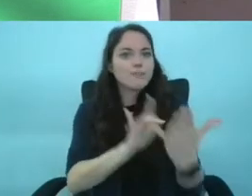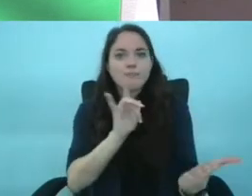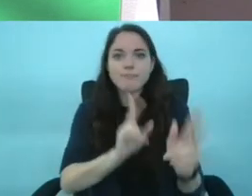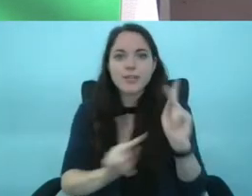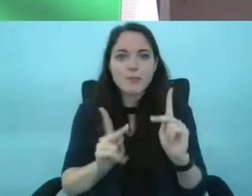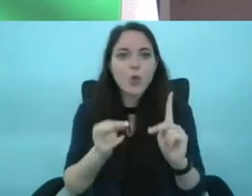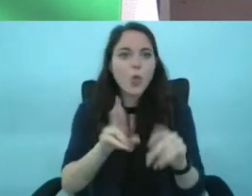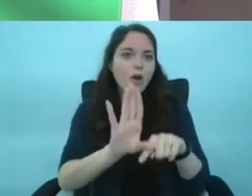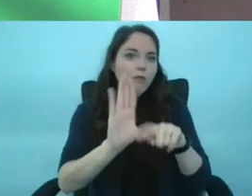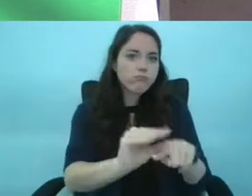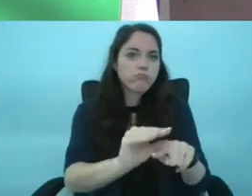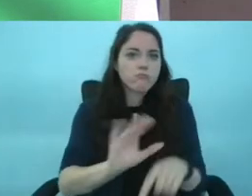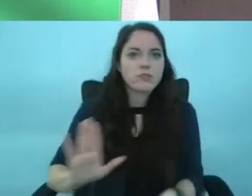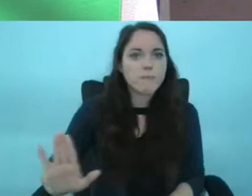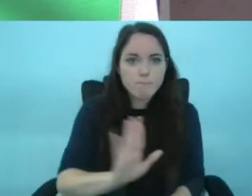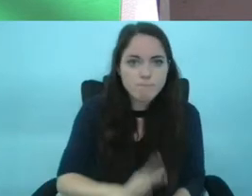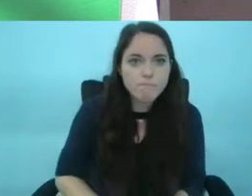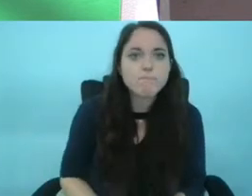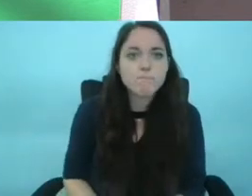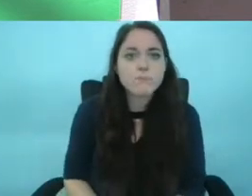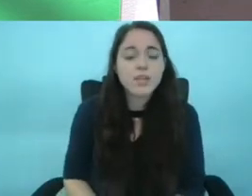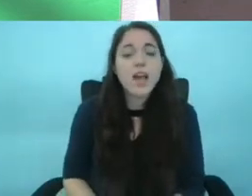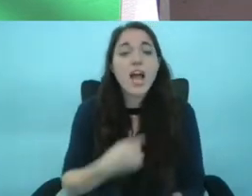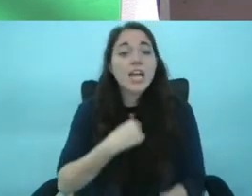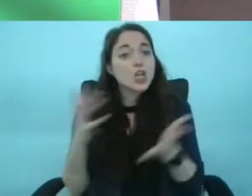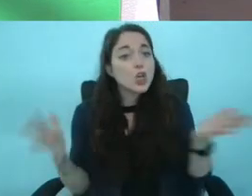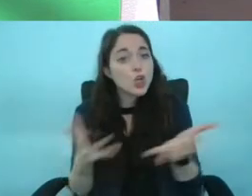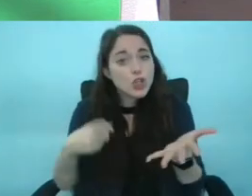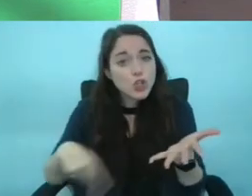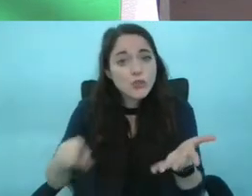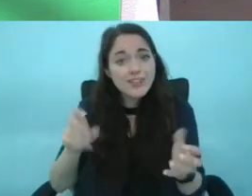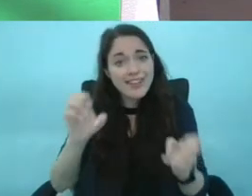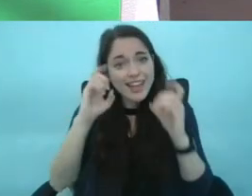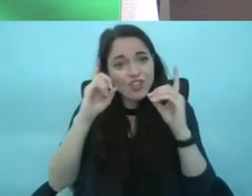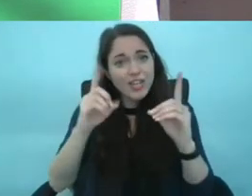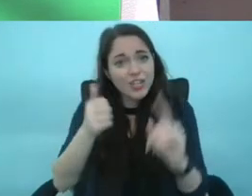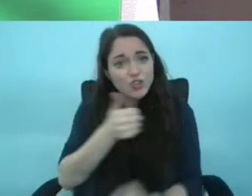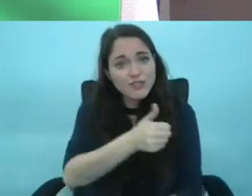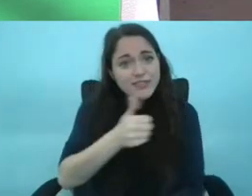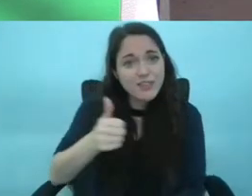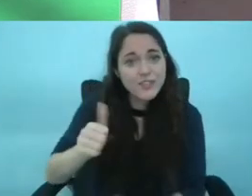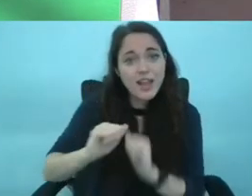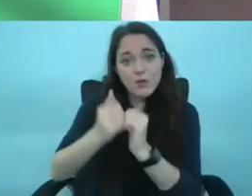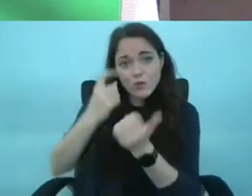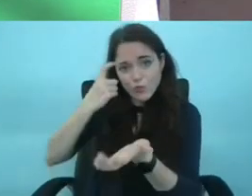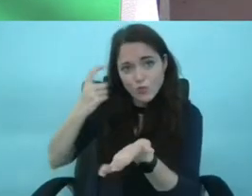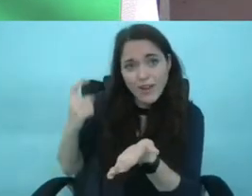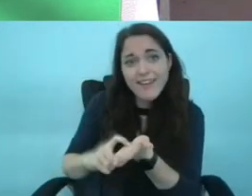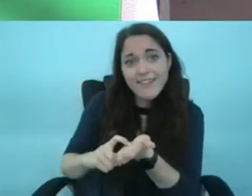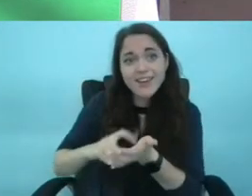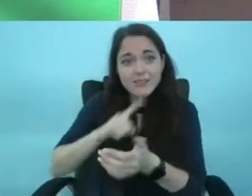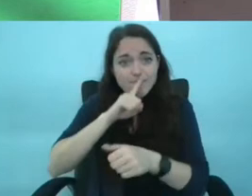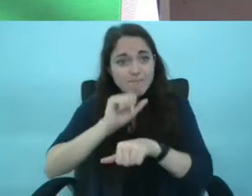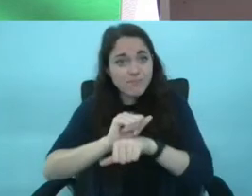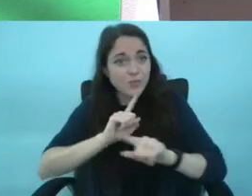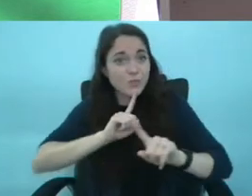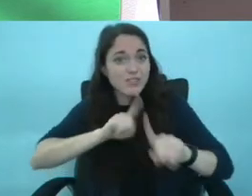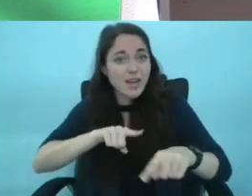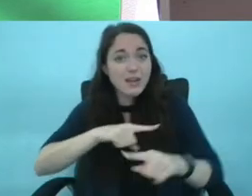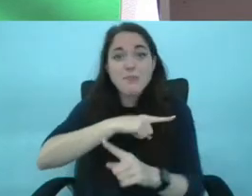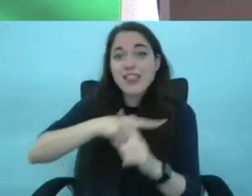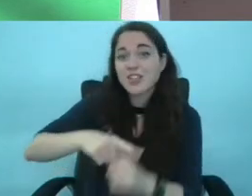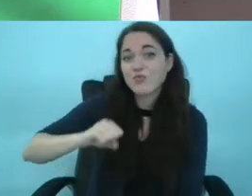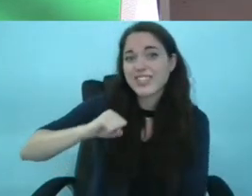down. And I encourage us to educate ourselves on how to recognize and respond to and resist